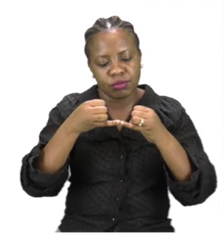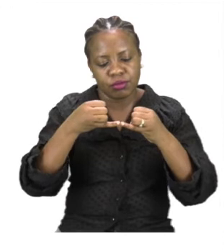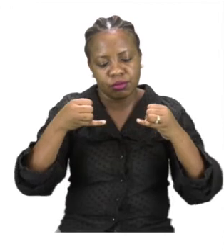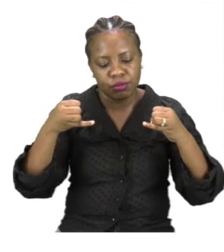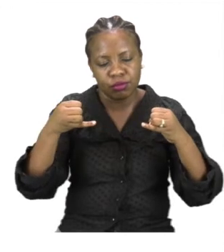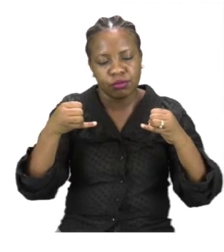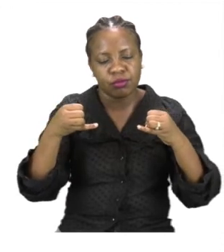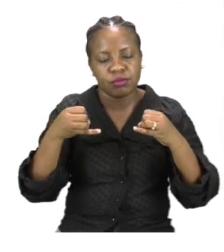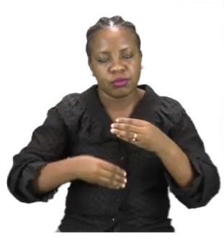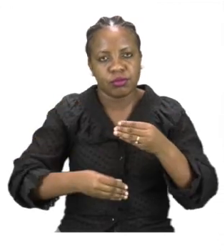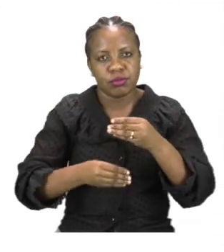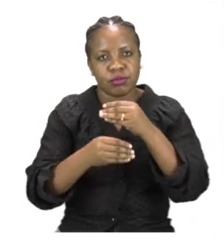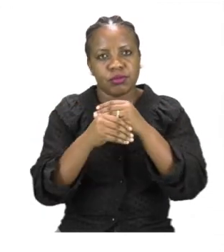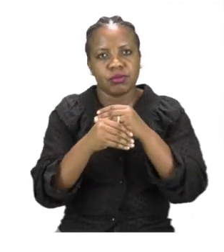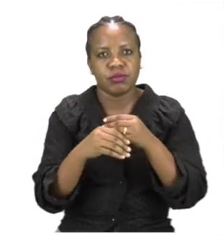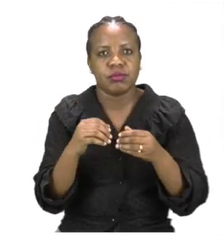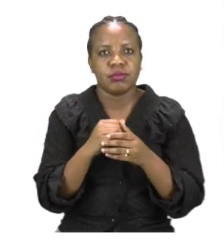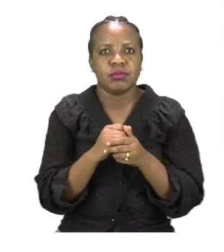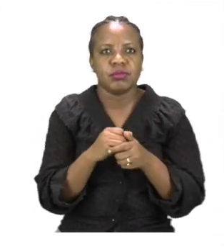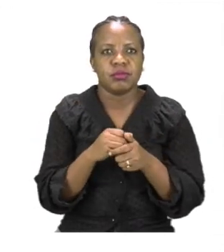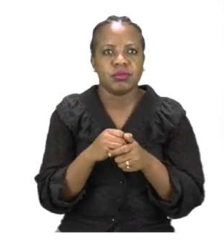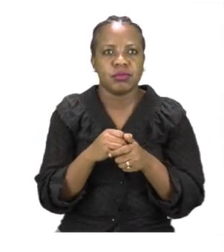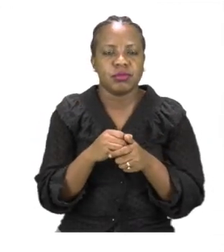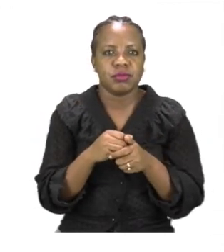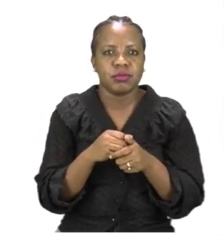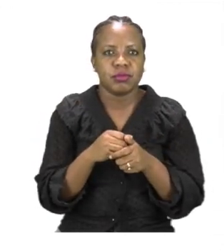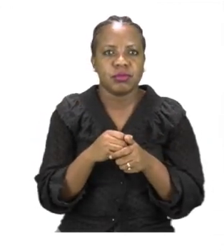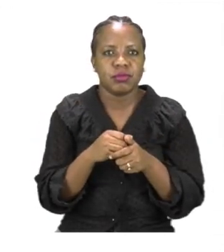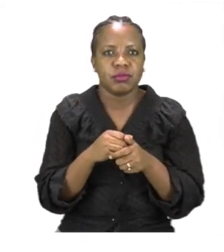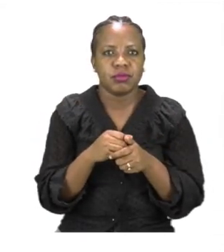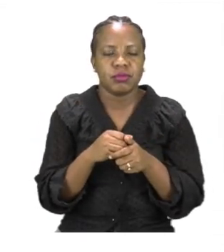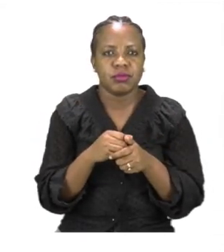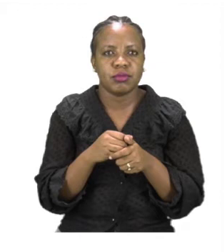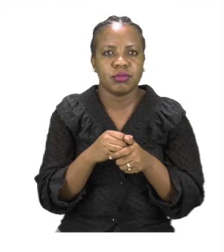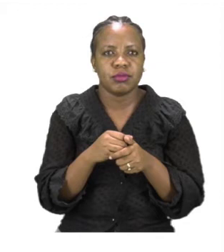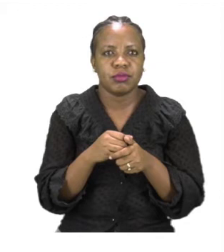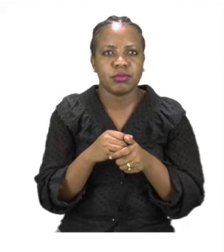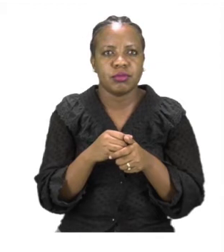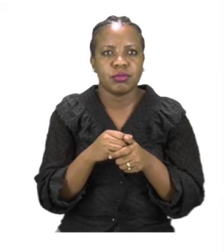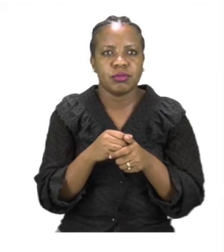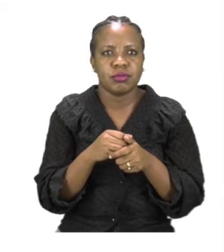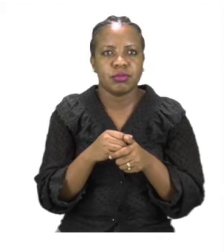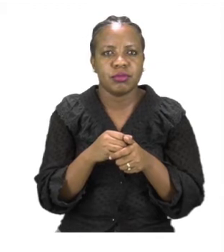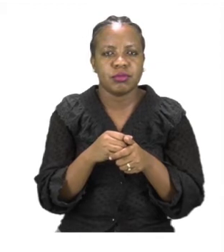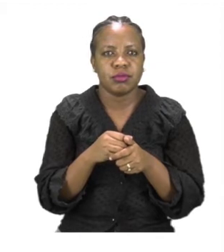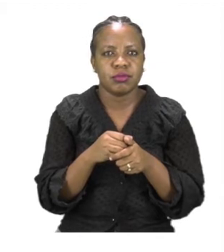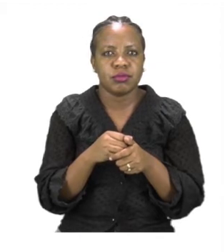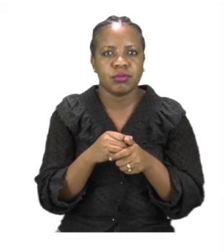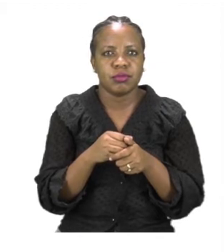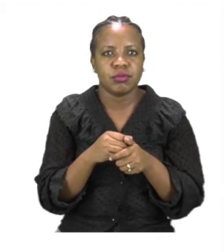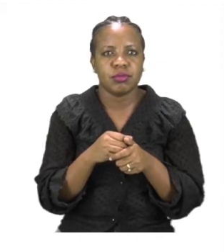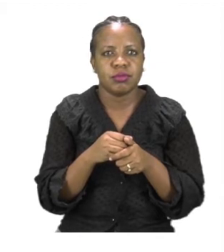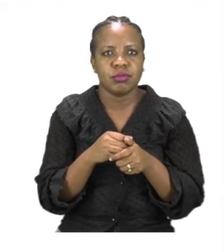we are using the number line to add, that means we need to count. And counting from the number